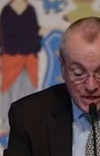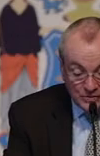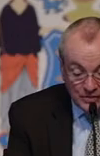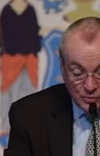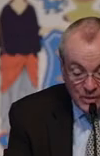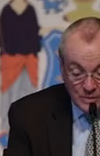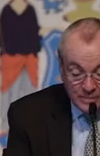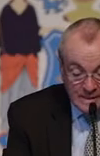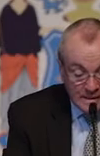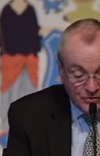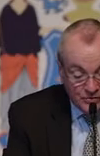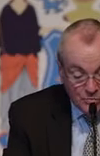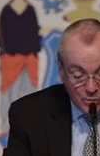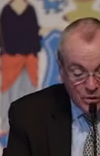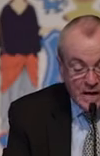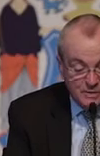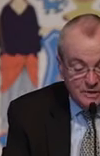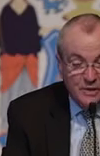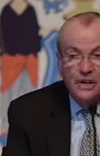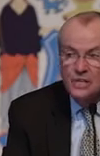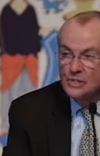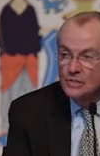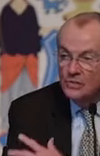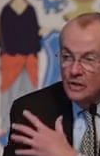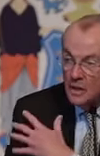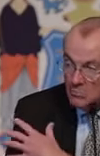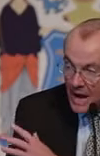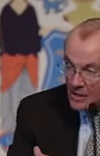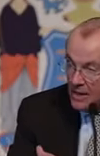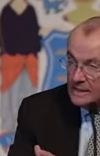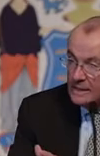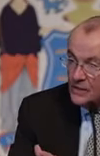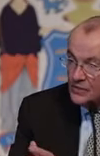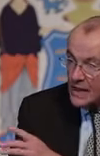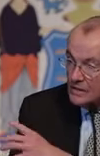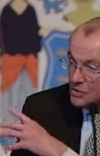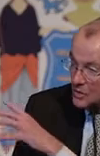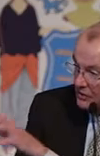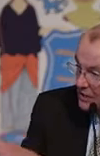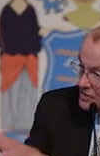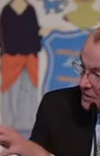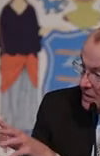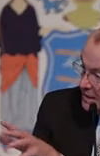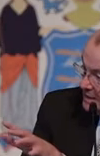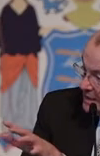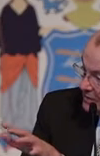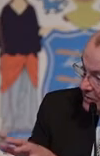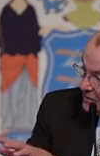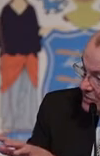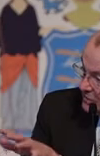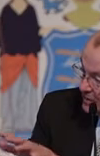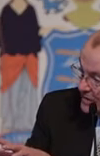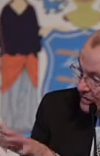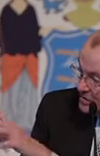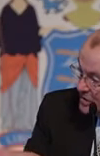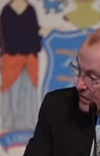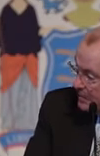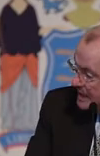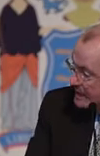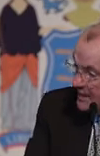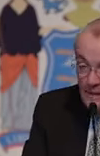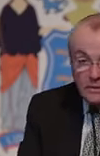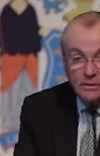up just as we are beginning to see more hospitalizations migrate in the state toward the central and southern regions, and